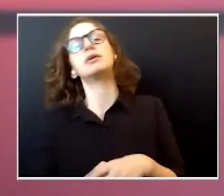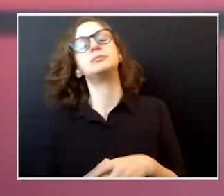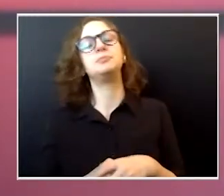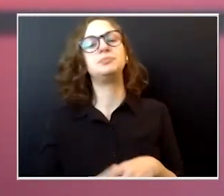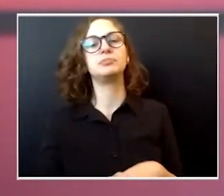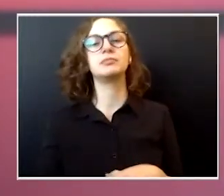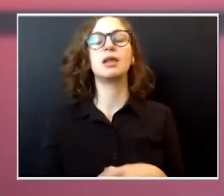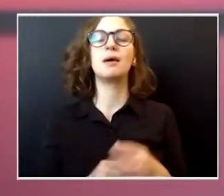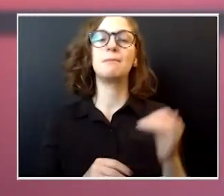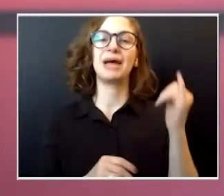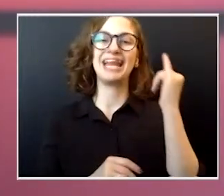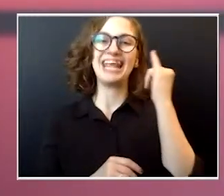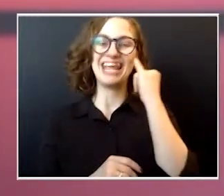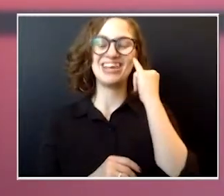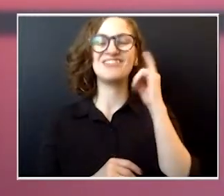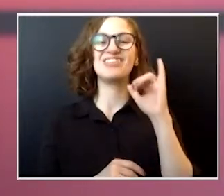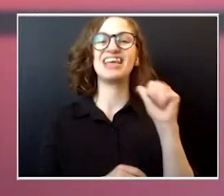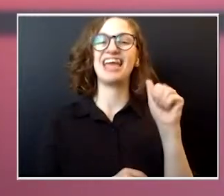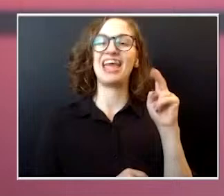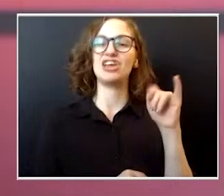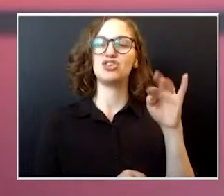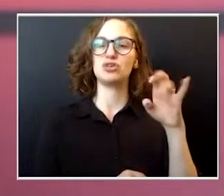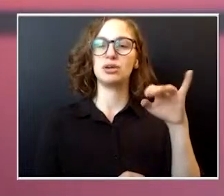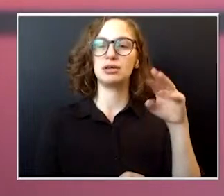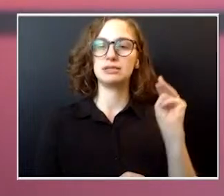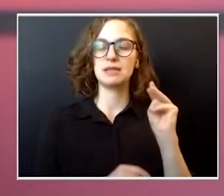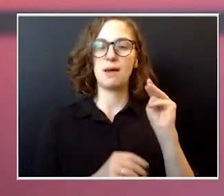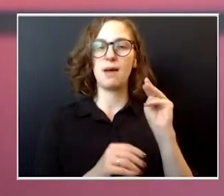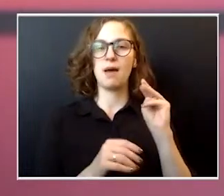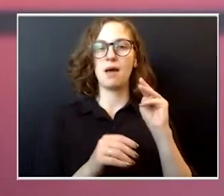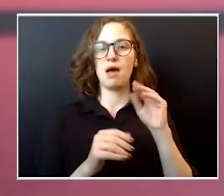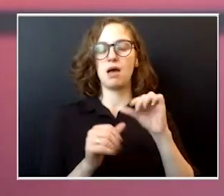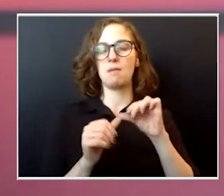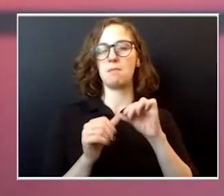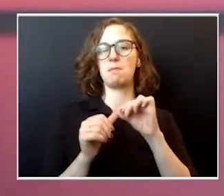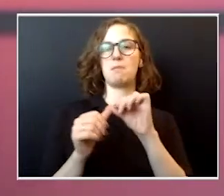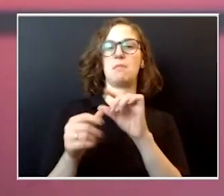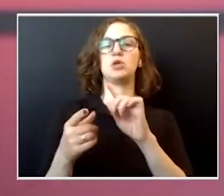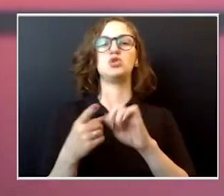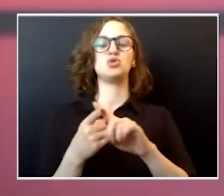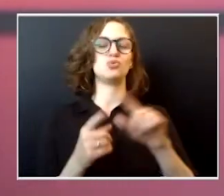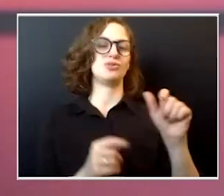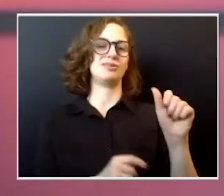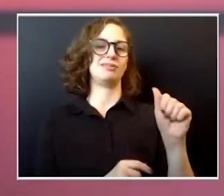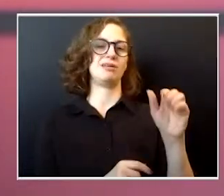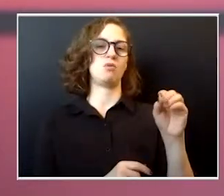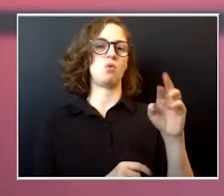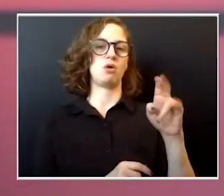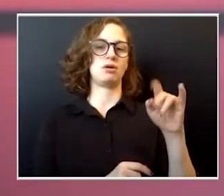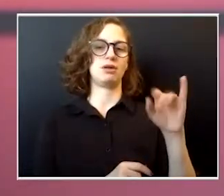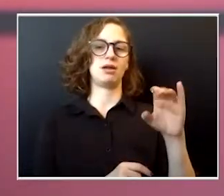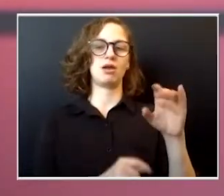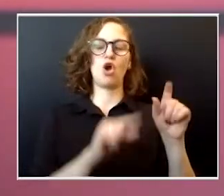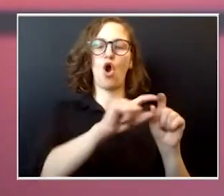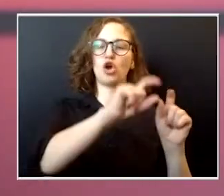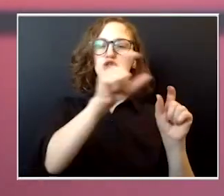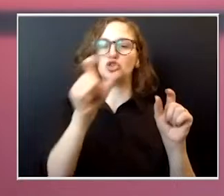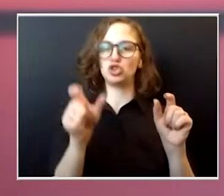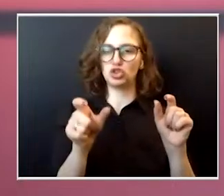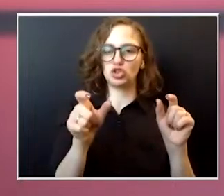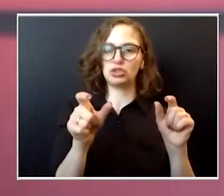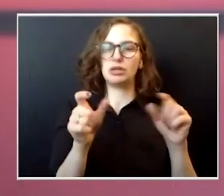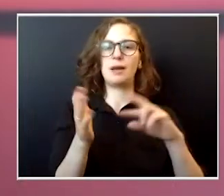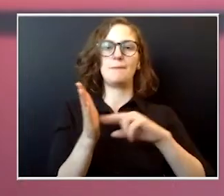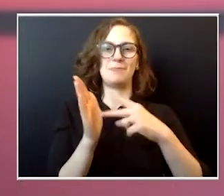the aortic arch, so the aorta comes up, makes the turn and goes downstream, then we have to replace that abnormal aorta,